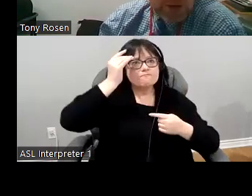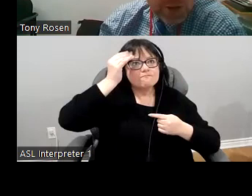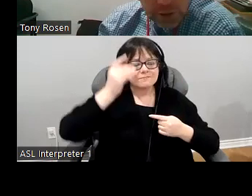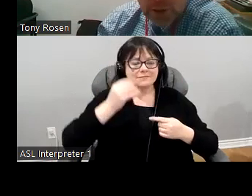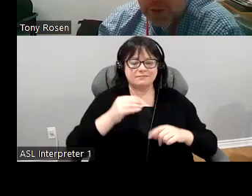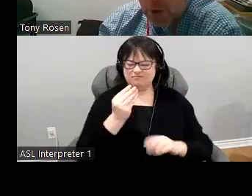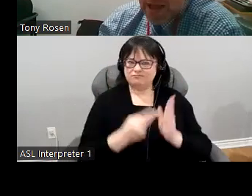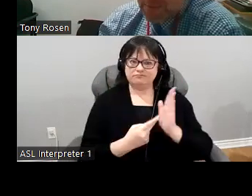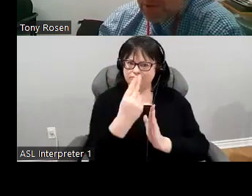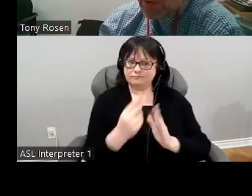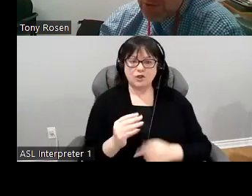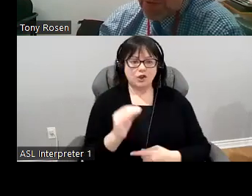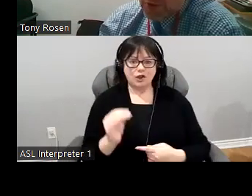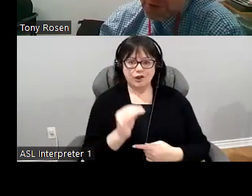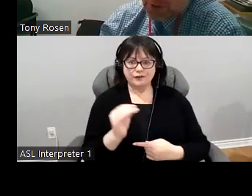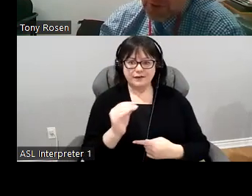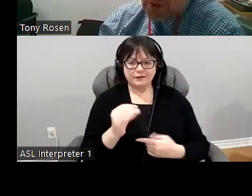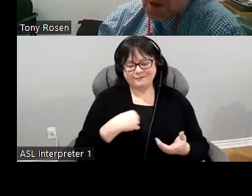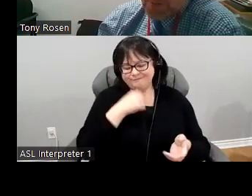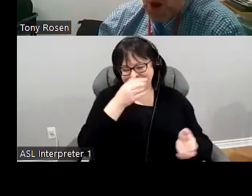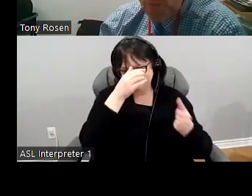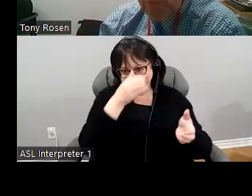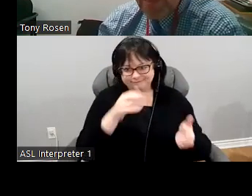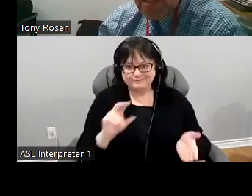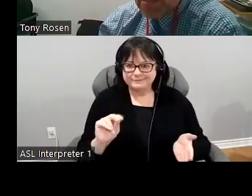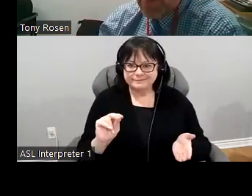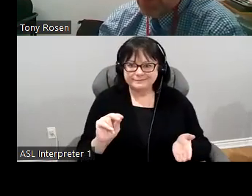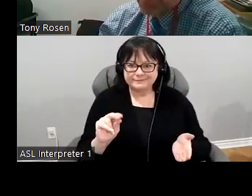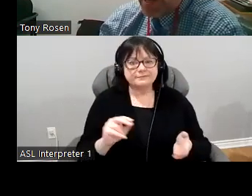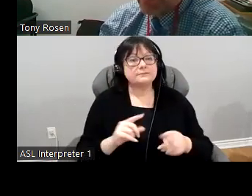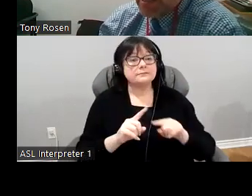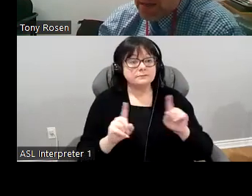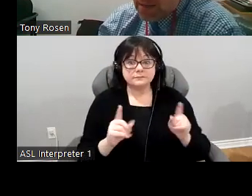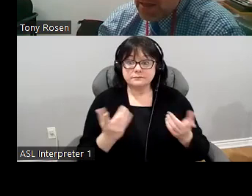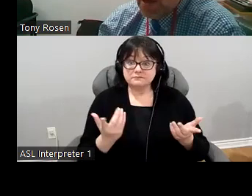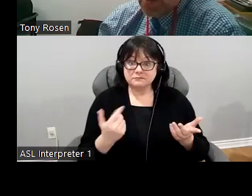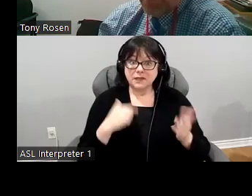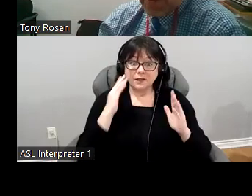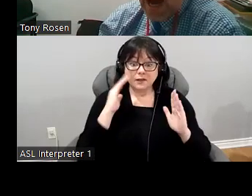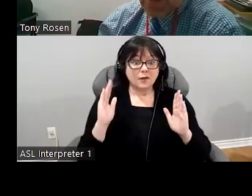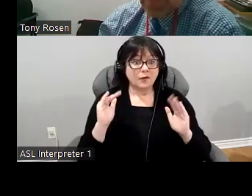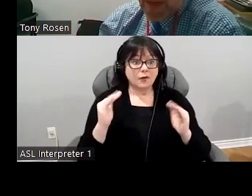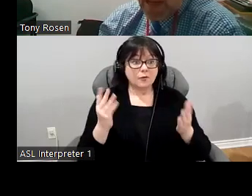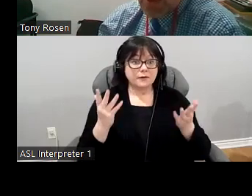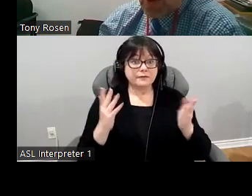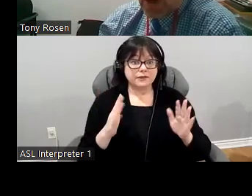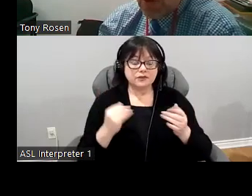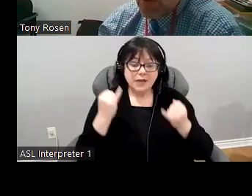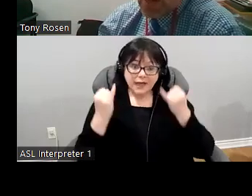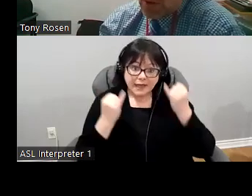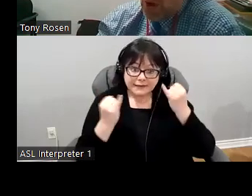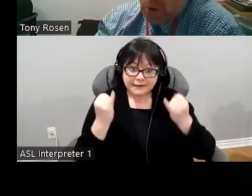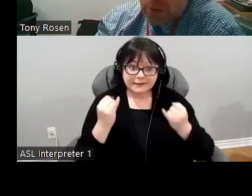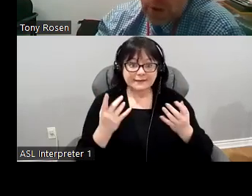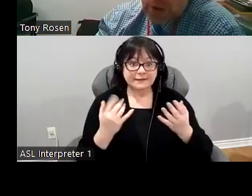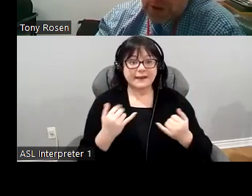Ontario, or certainly don't know as much as you folks do, but hopefully this has given you some ideas of the kind of things that you can do